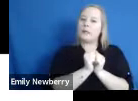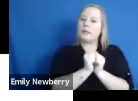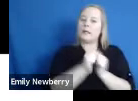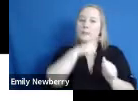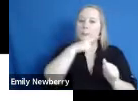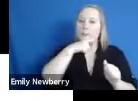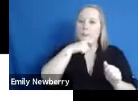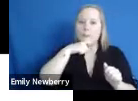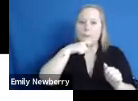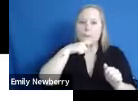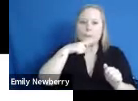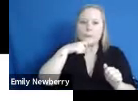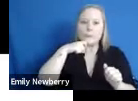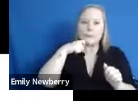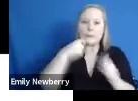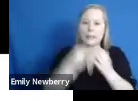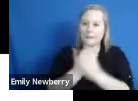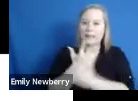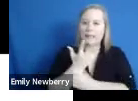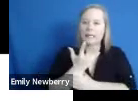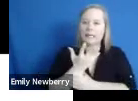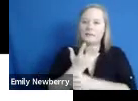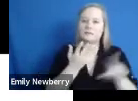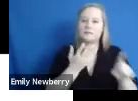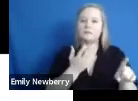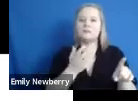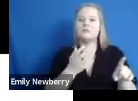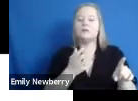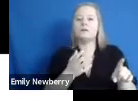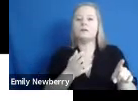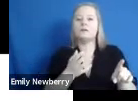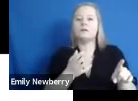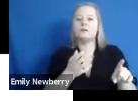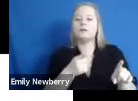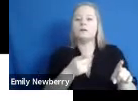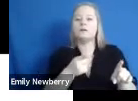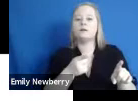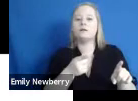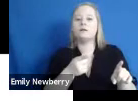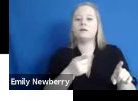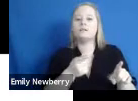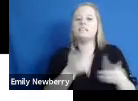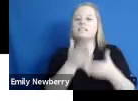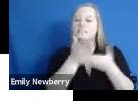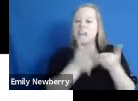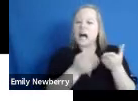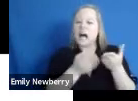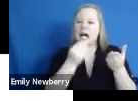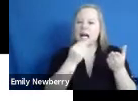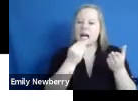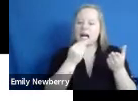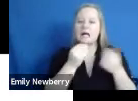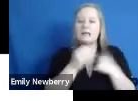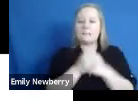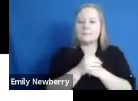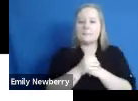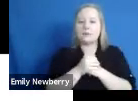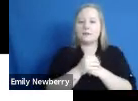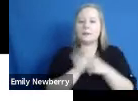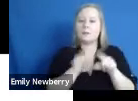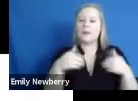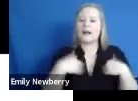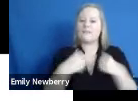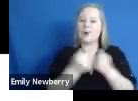these are ornamentals, primarily, some edibles, but we do have a large